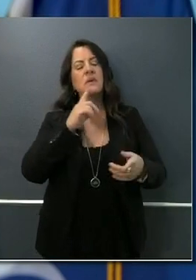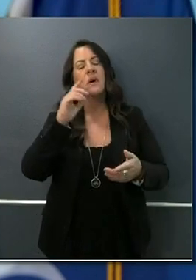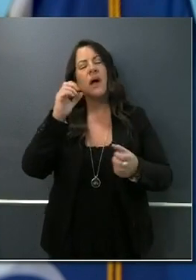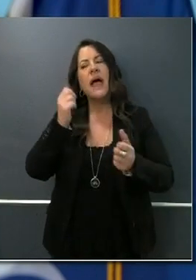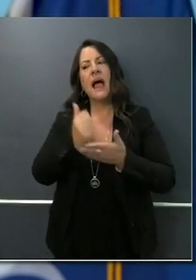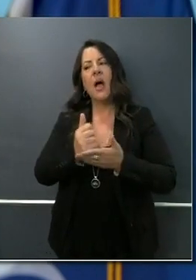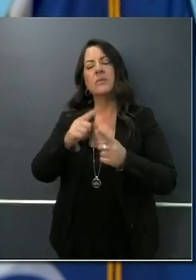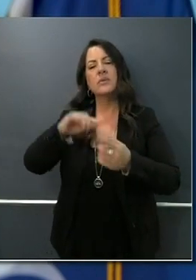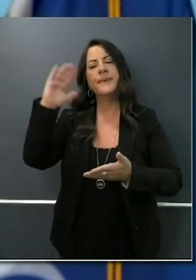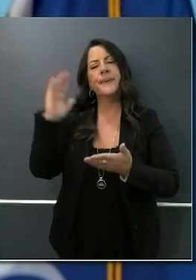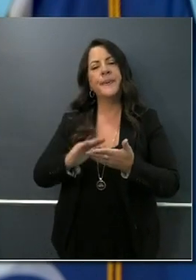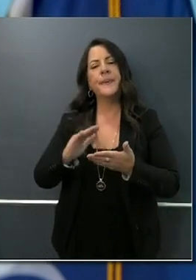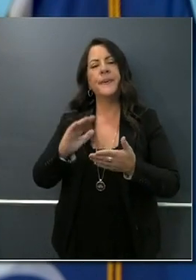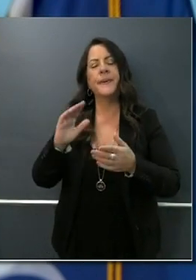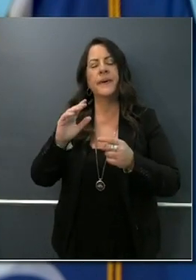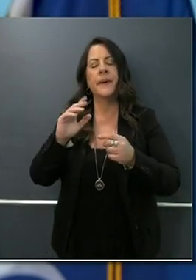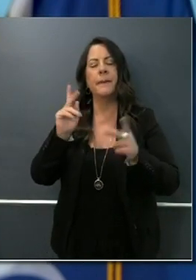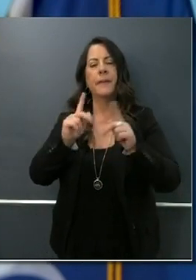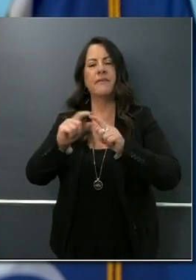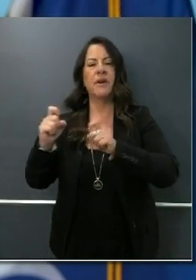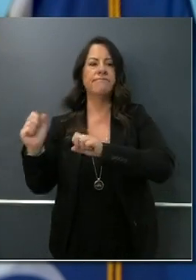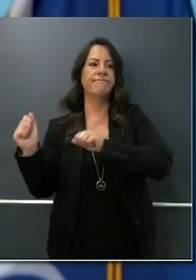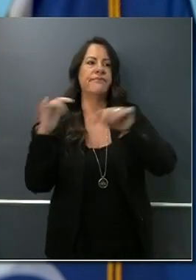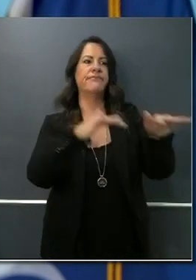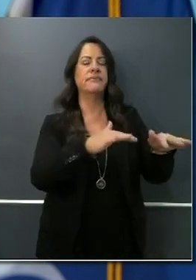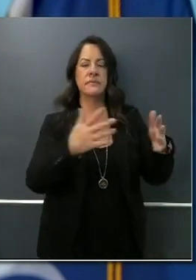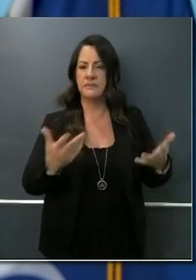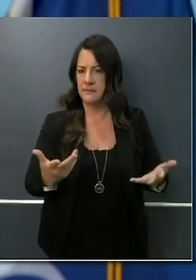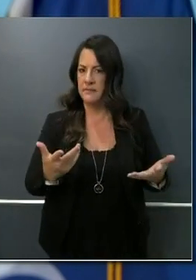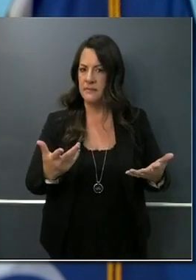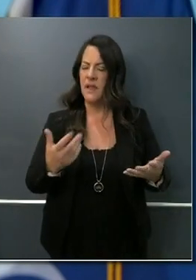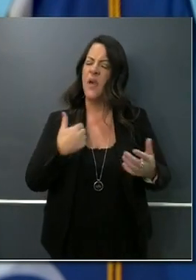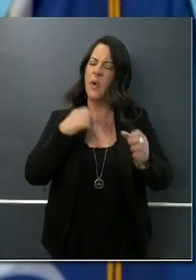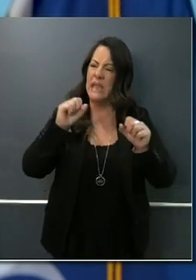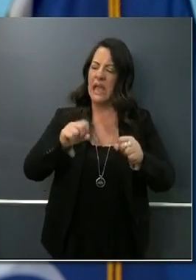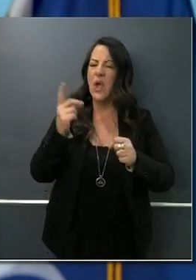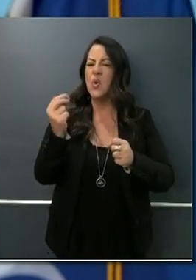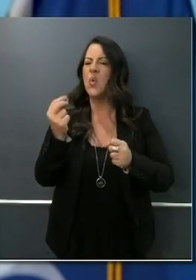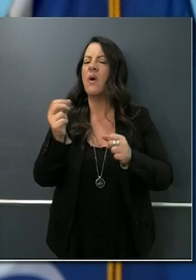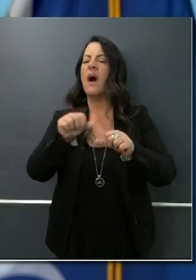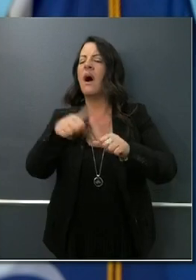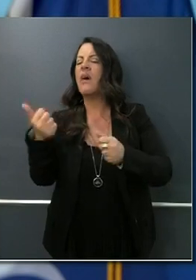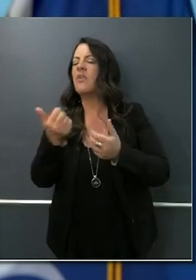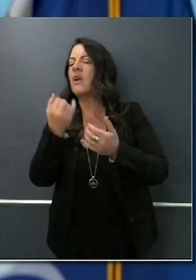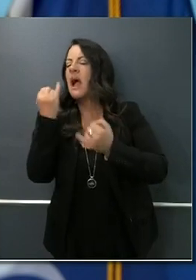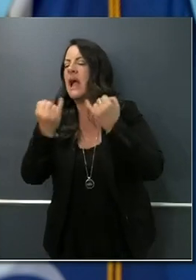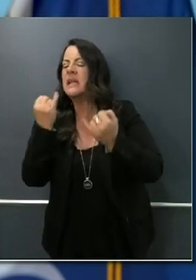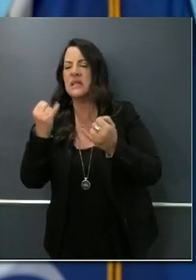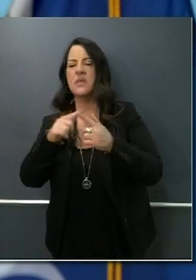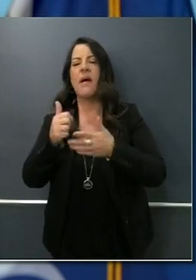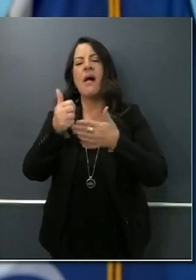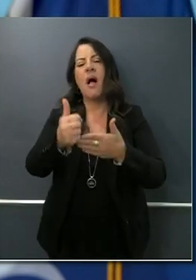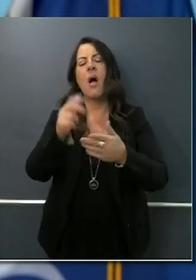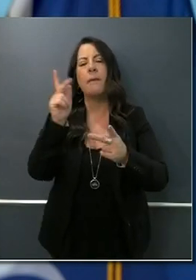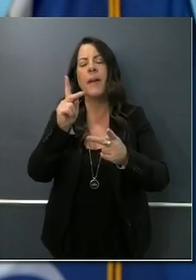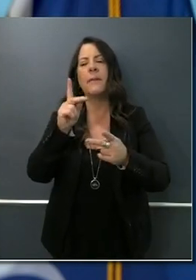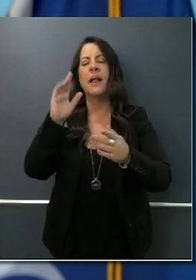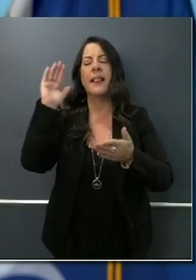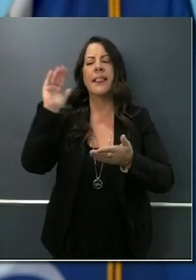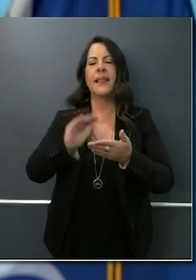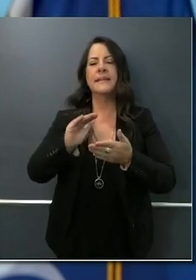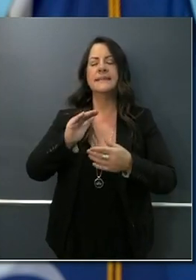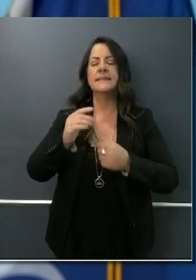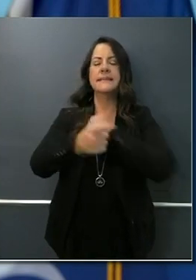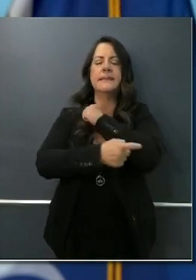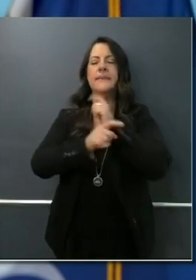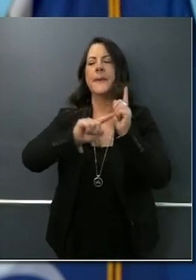efforts to mitigate a surge of visitors. So there's some other things we can do, and we will be doing a lot more of those